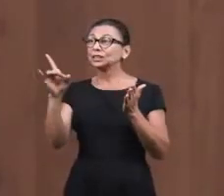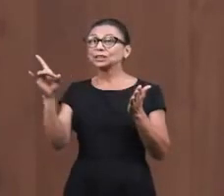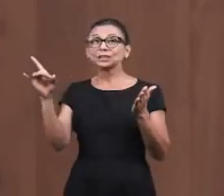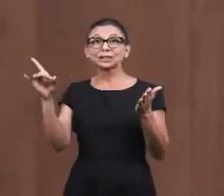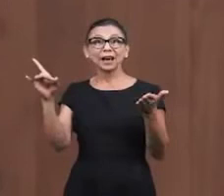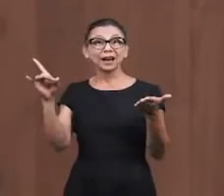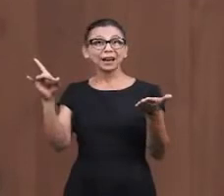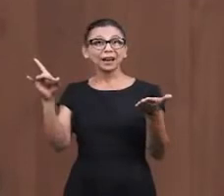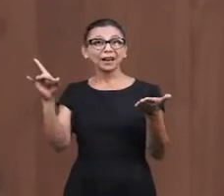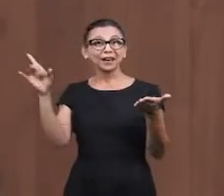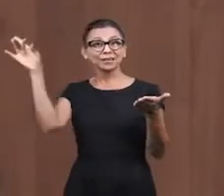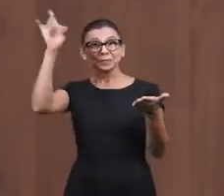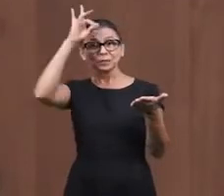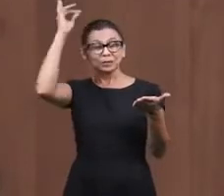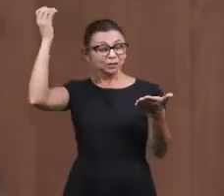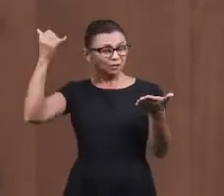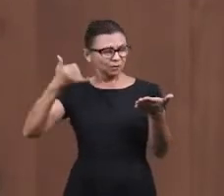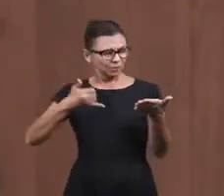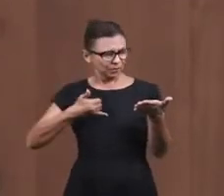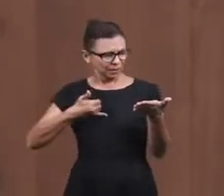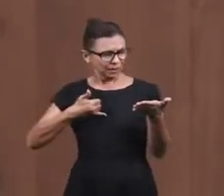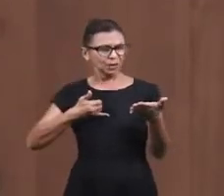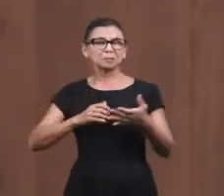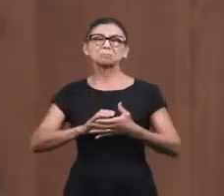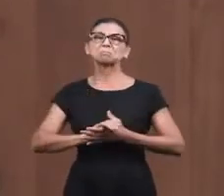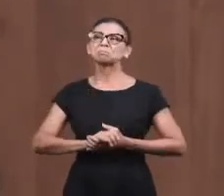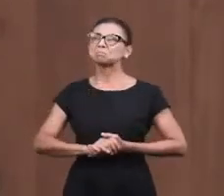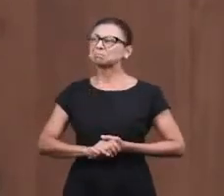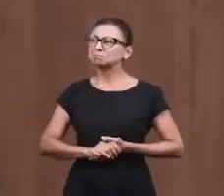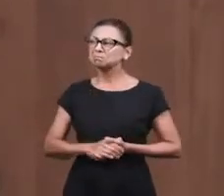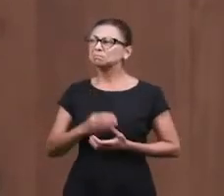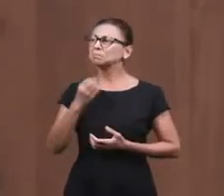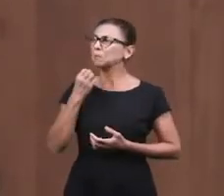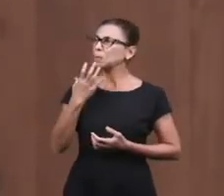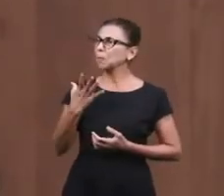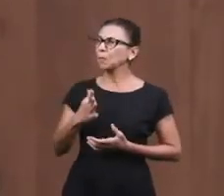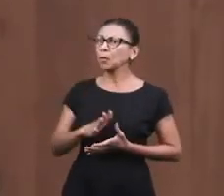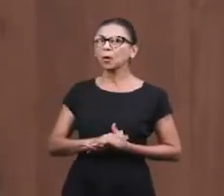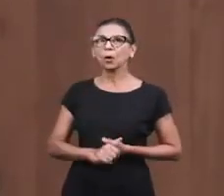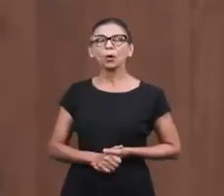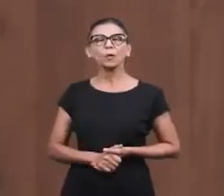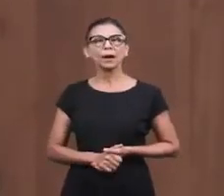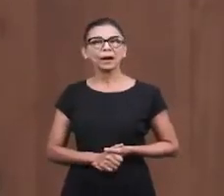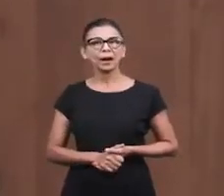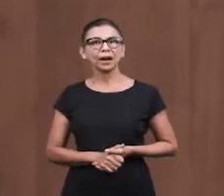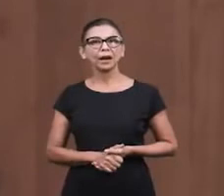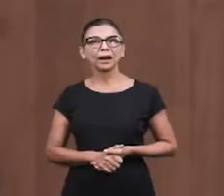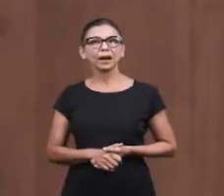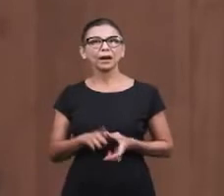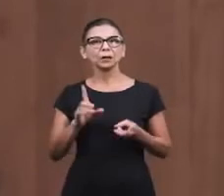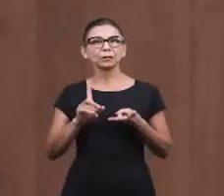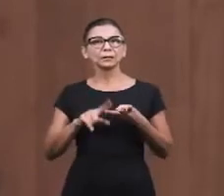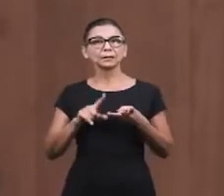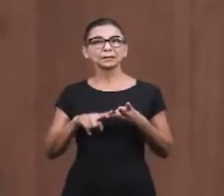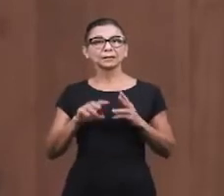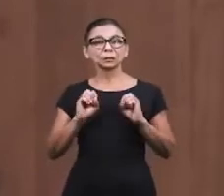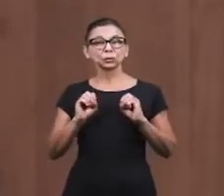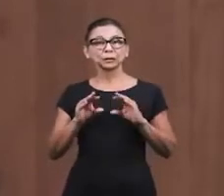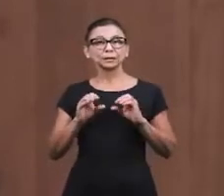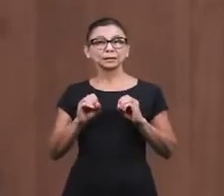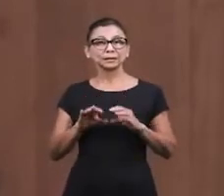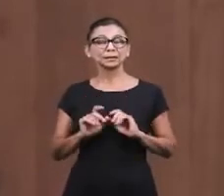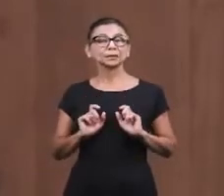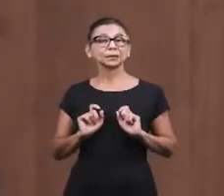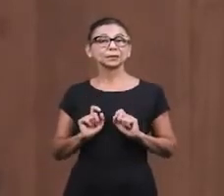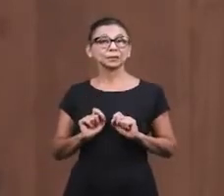to speak to us. This is the third great teaching of today's class, that we only understand the Word